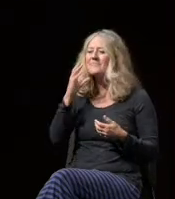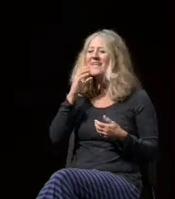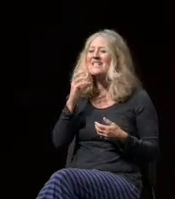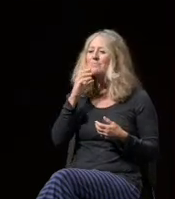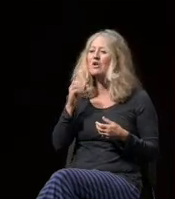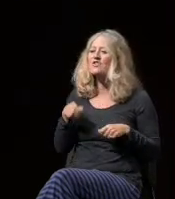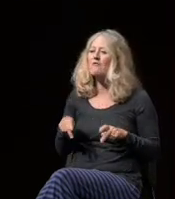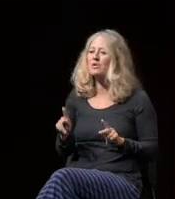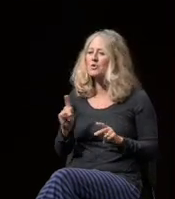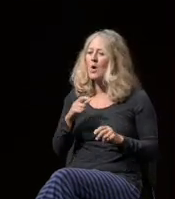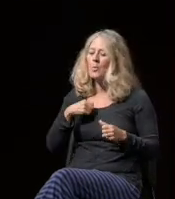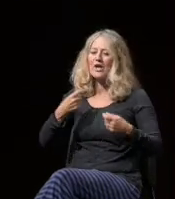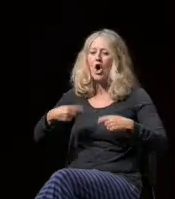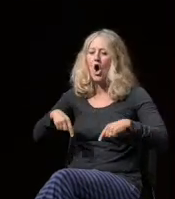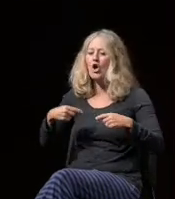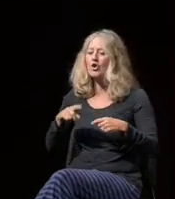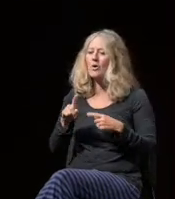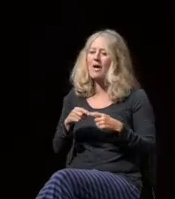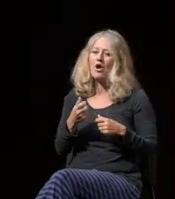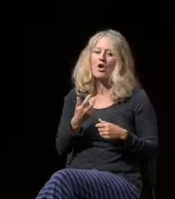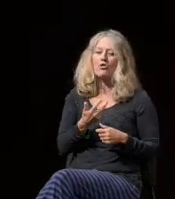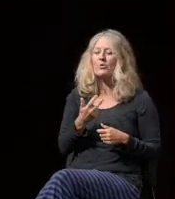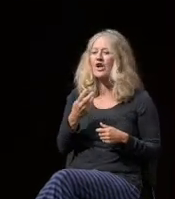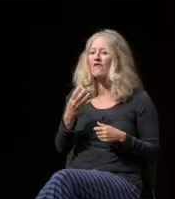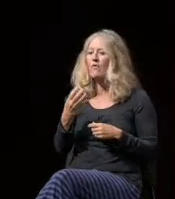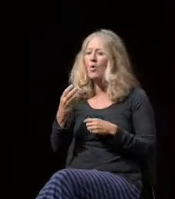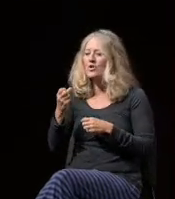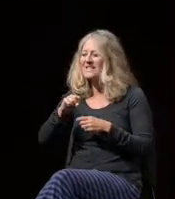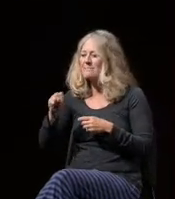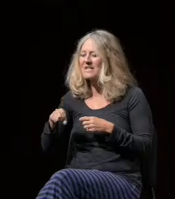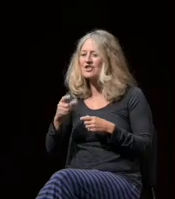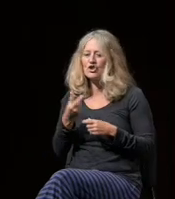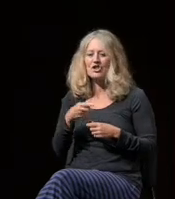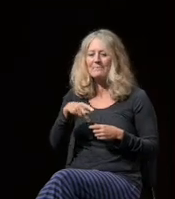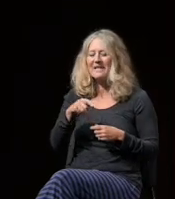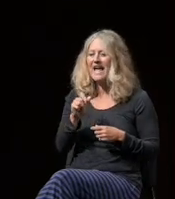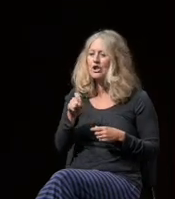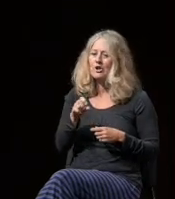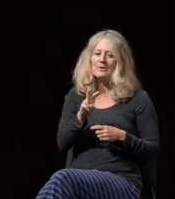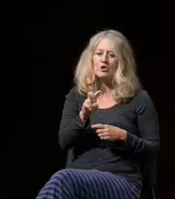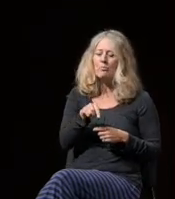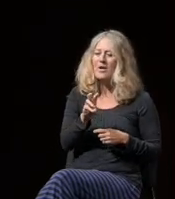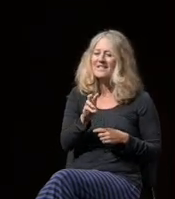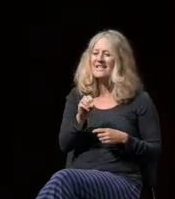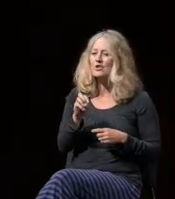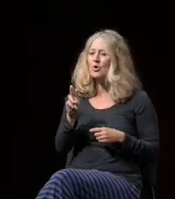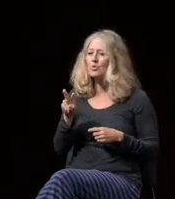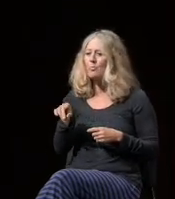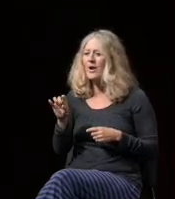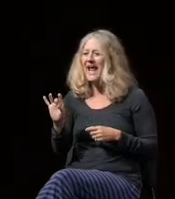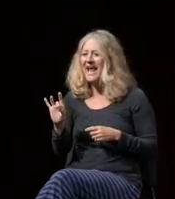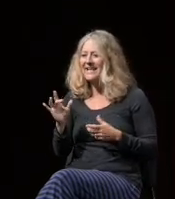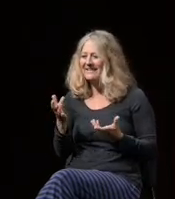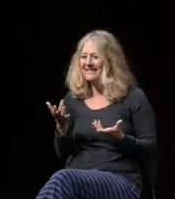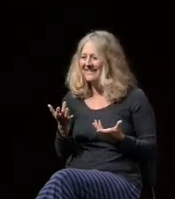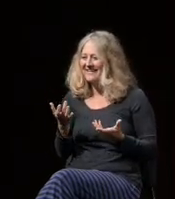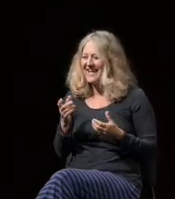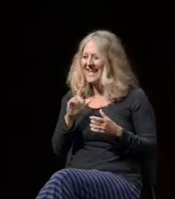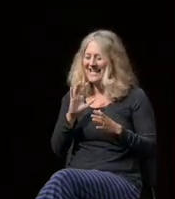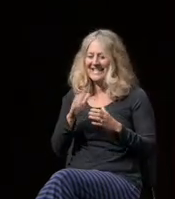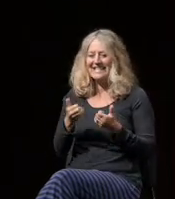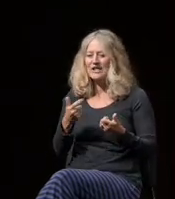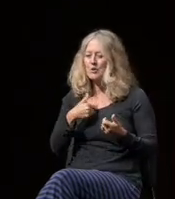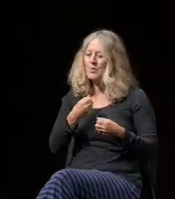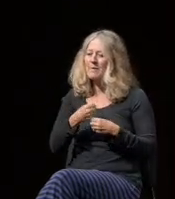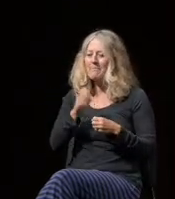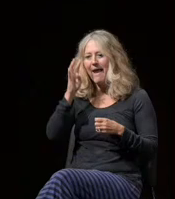privilege where we get to argue over about 3 or 4 semesters about whether the GPA should be a 2.6 or a 2.8, as if there's a distinction because we make